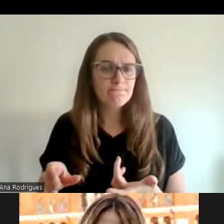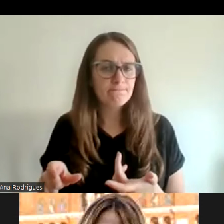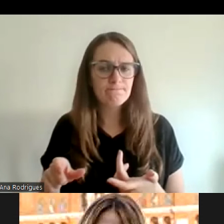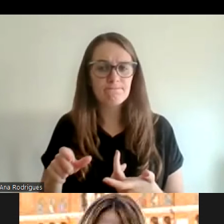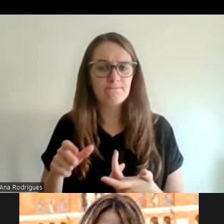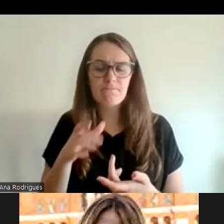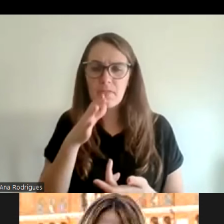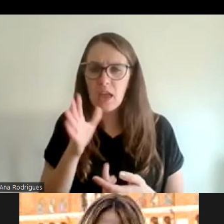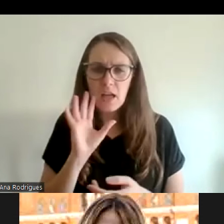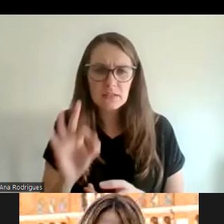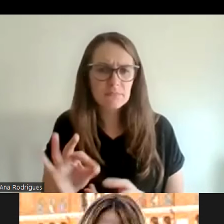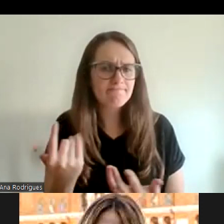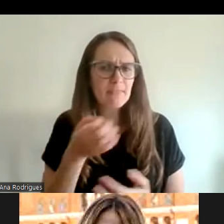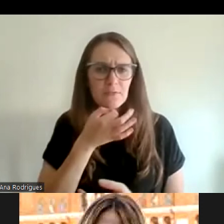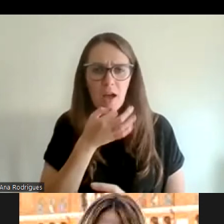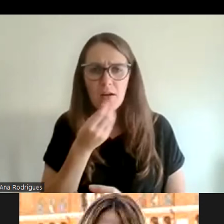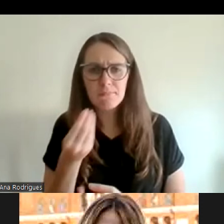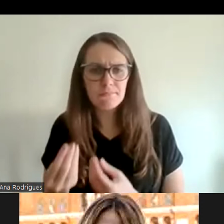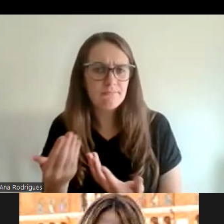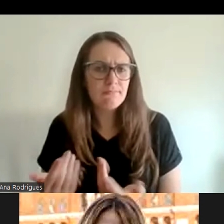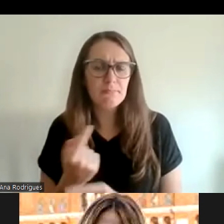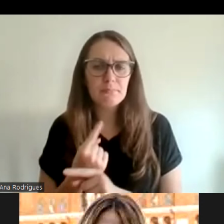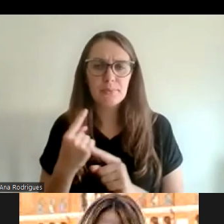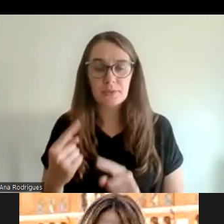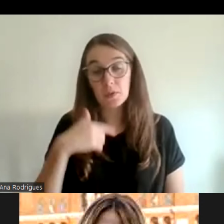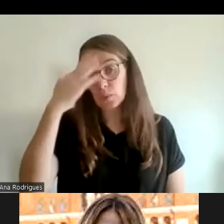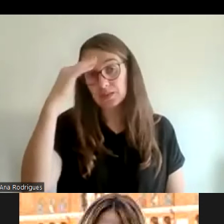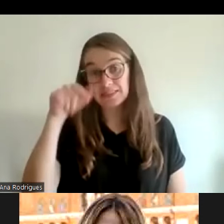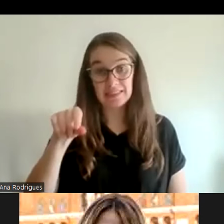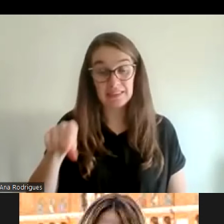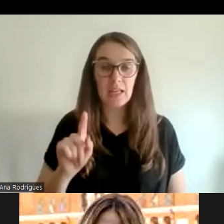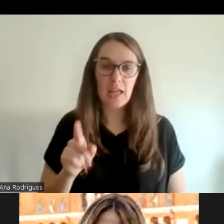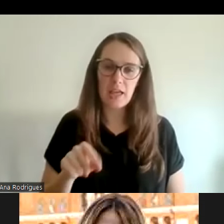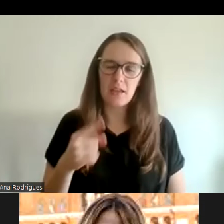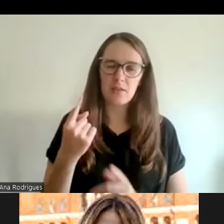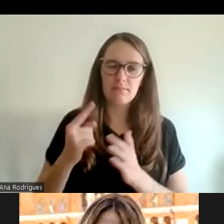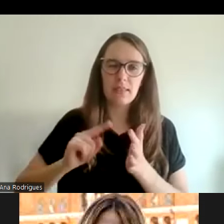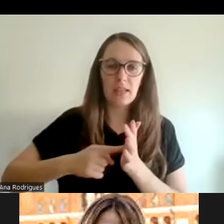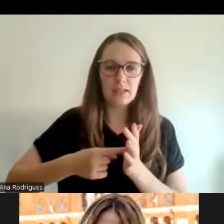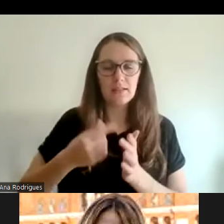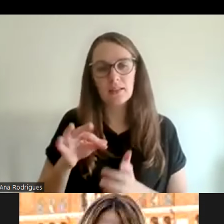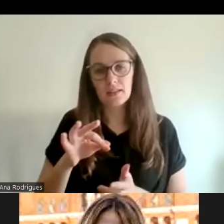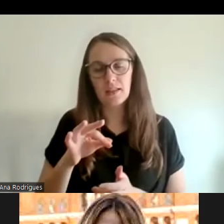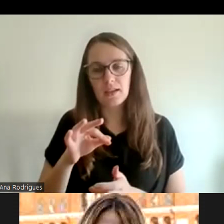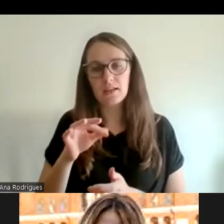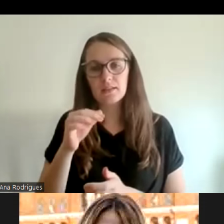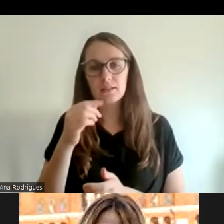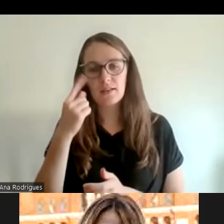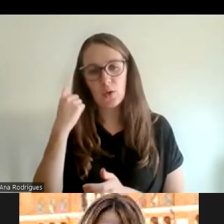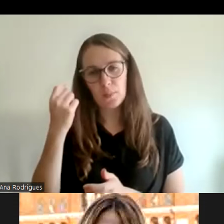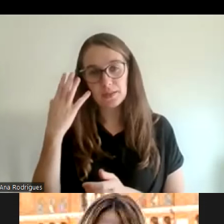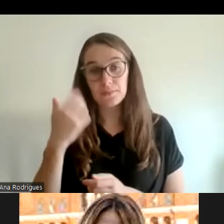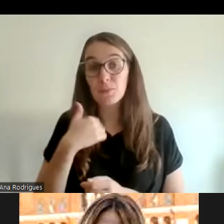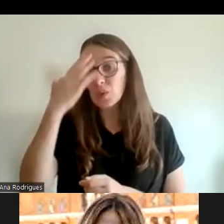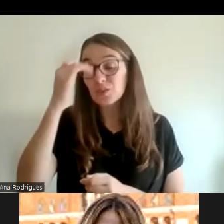saying what they say. Yeah, so this would be a little try to understand, but I totally understand that this